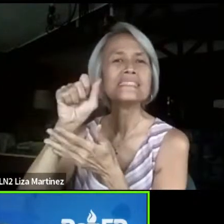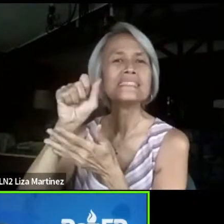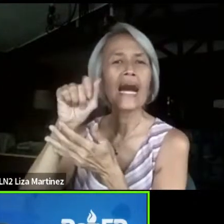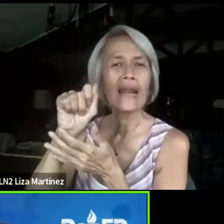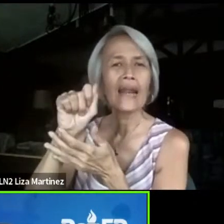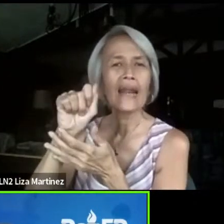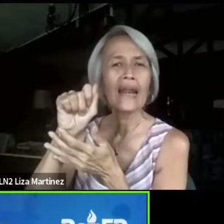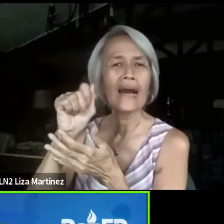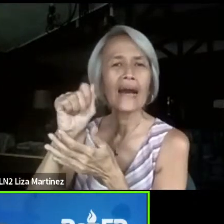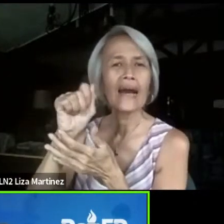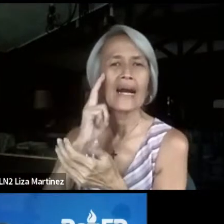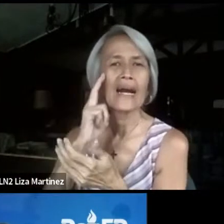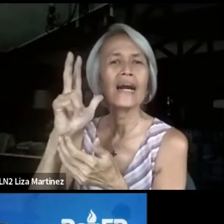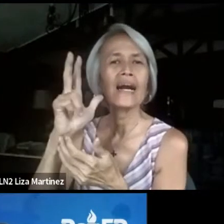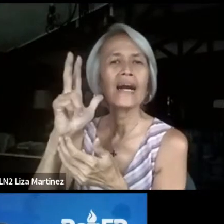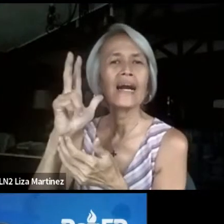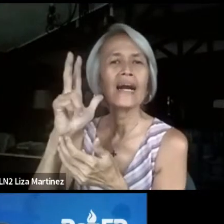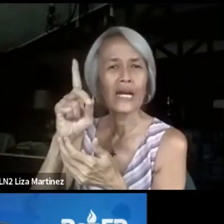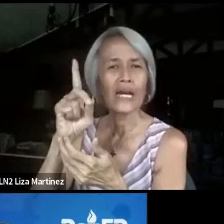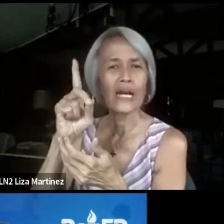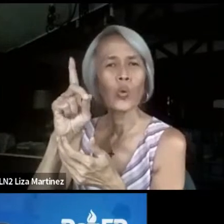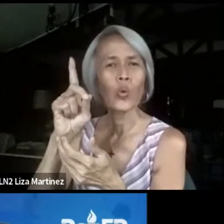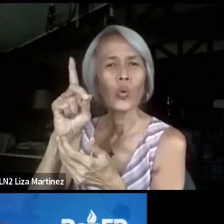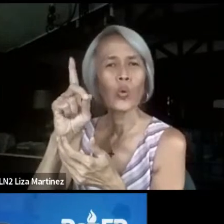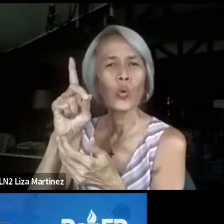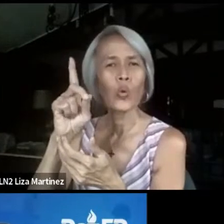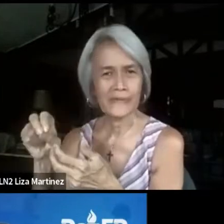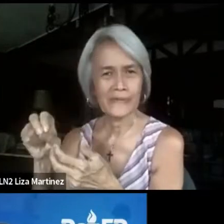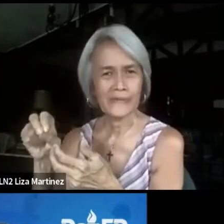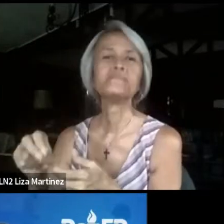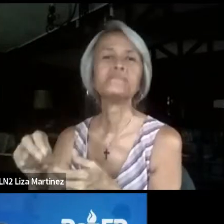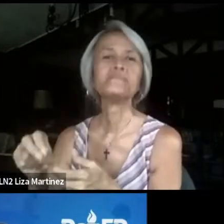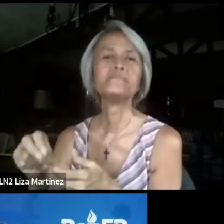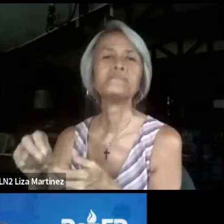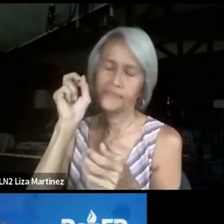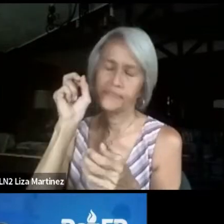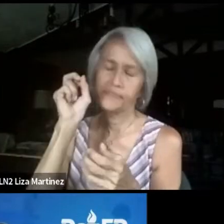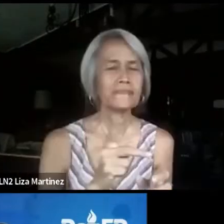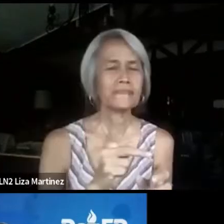po. Yes. Sige po, we will really appreciate ano,